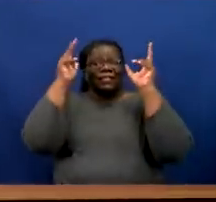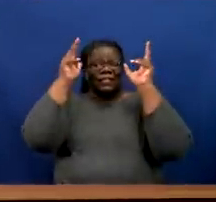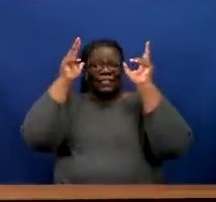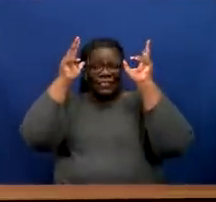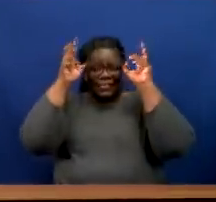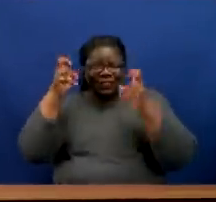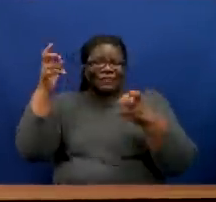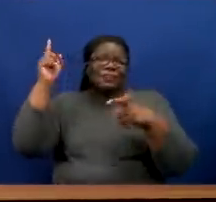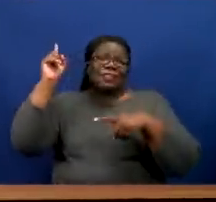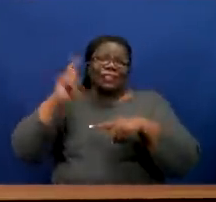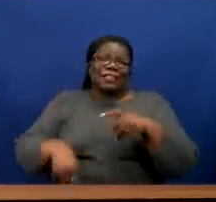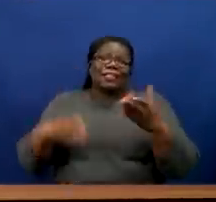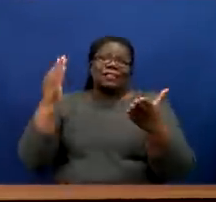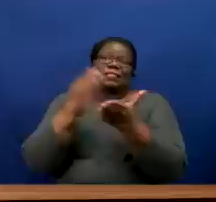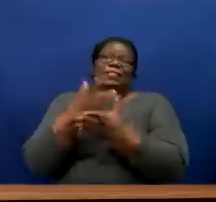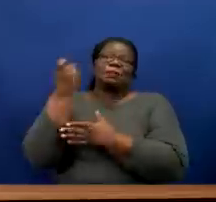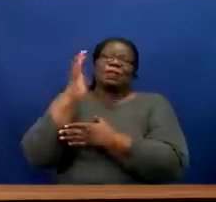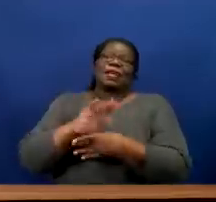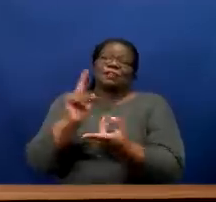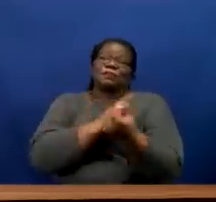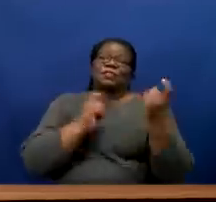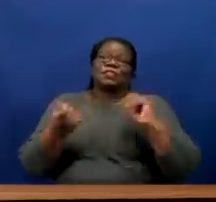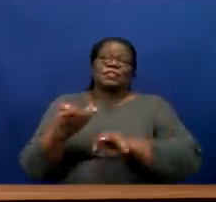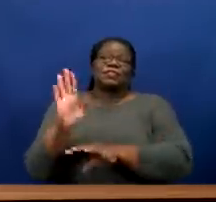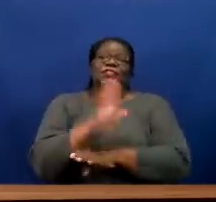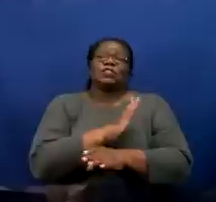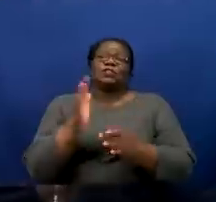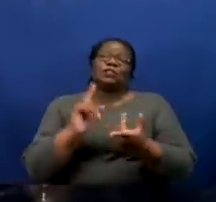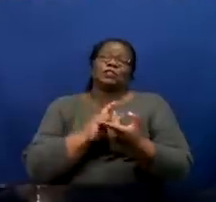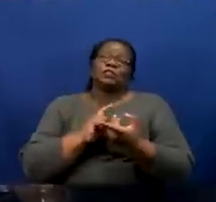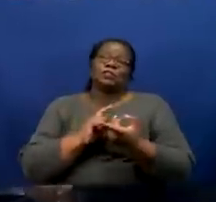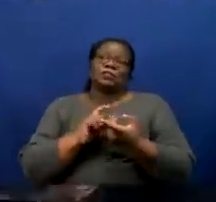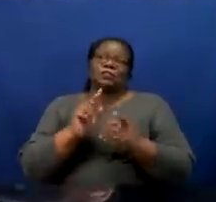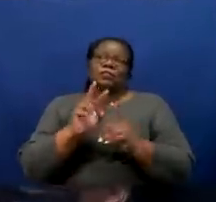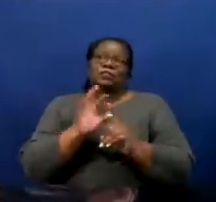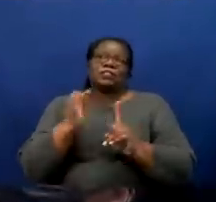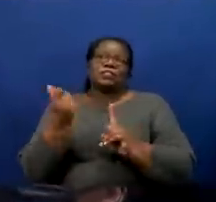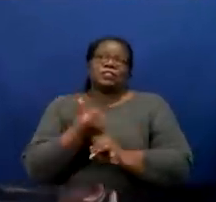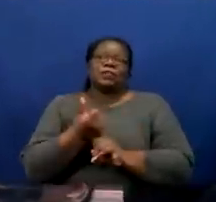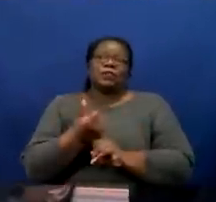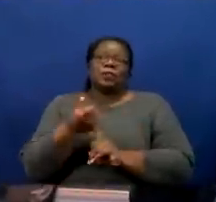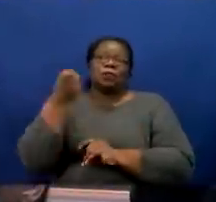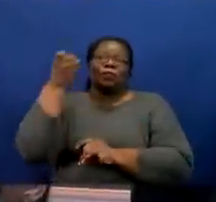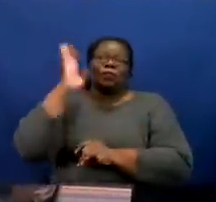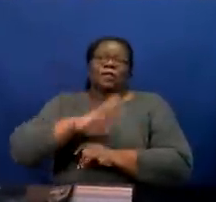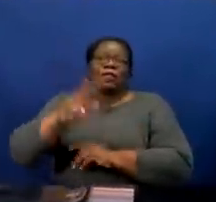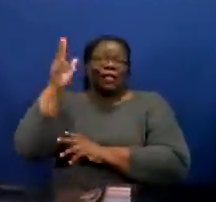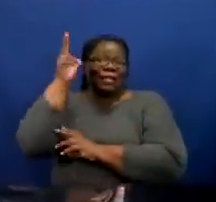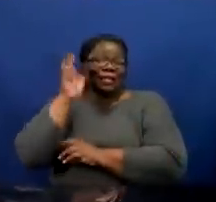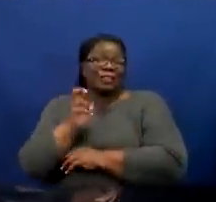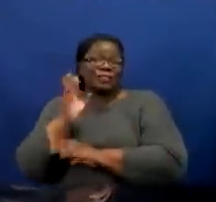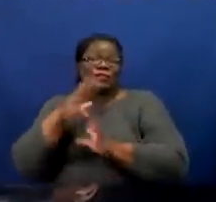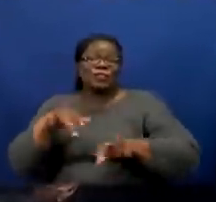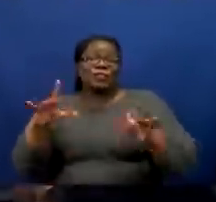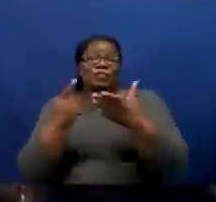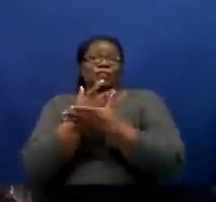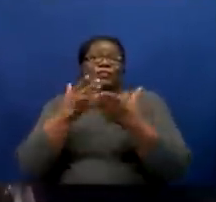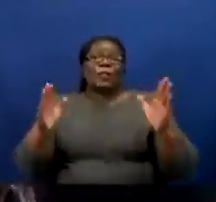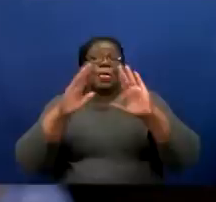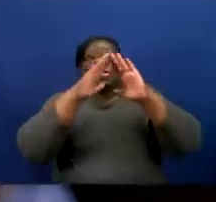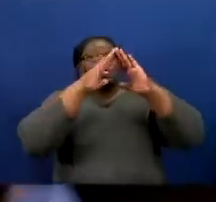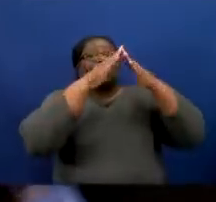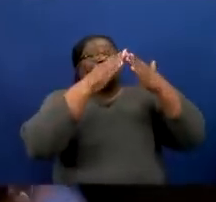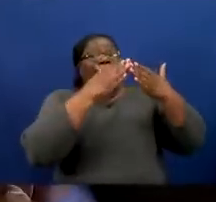can't stop God from moving in your situation. When he hears you, he will do something about your circumstance. The